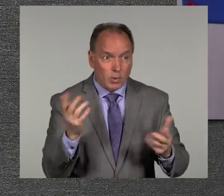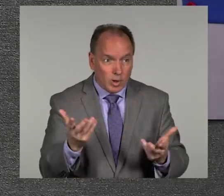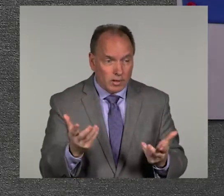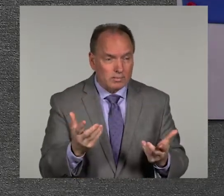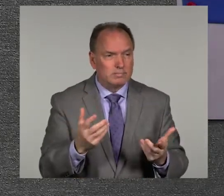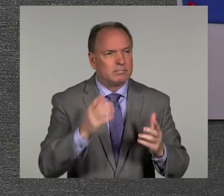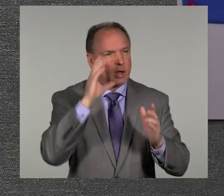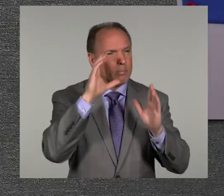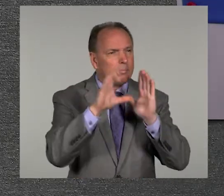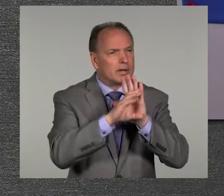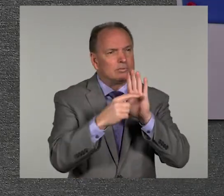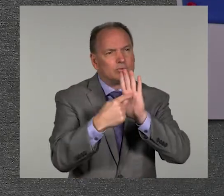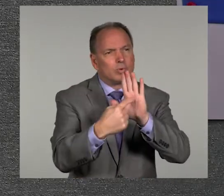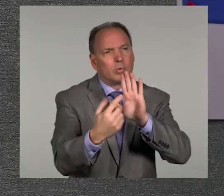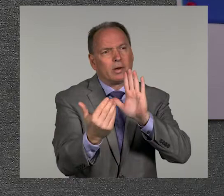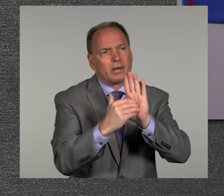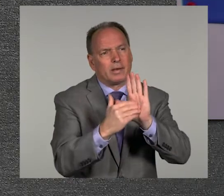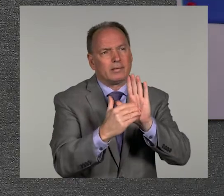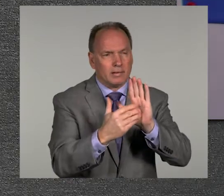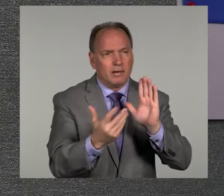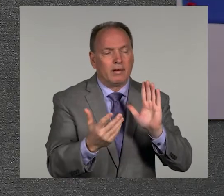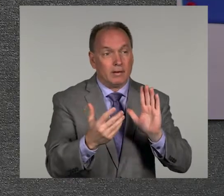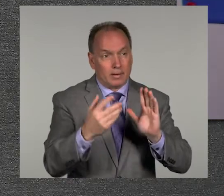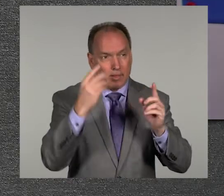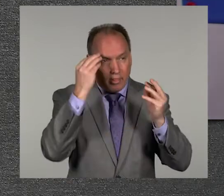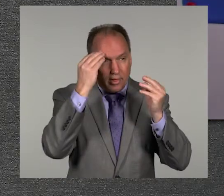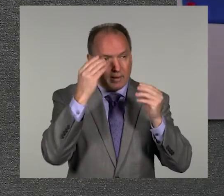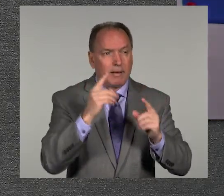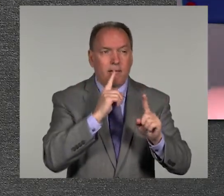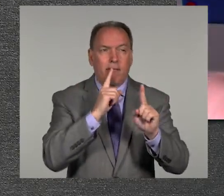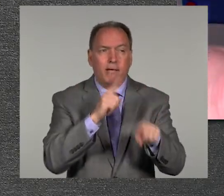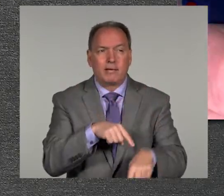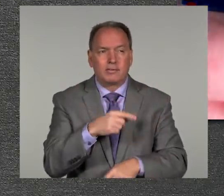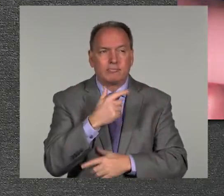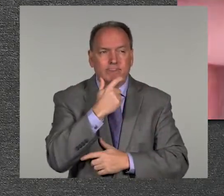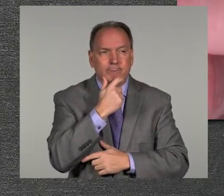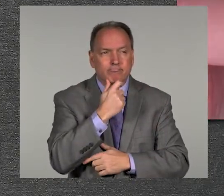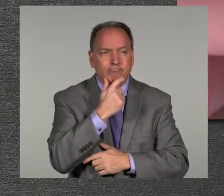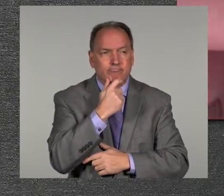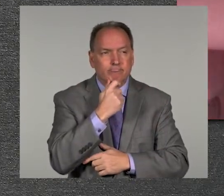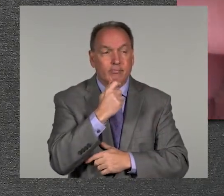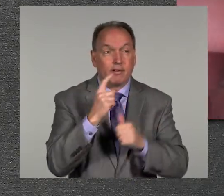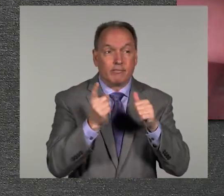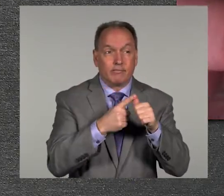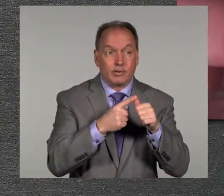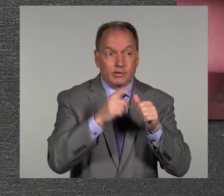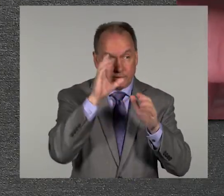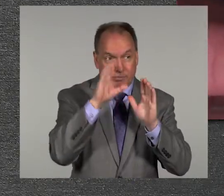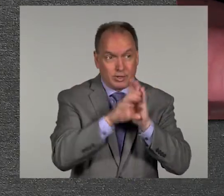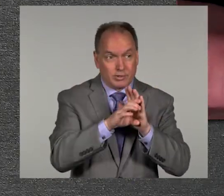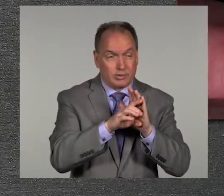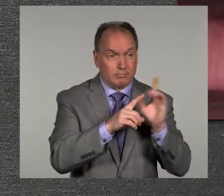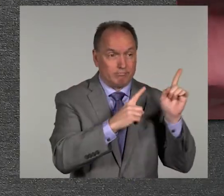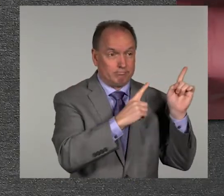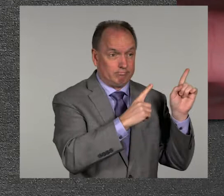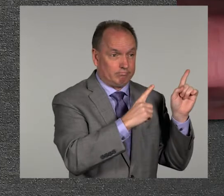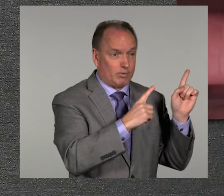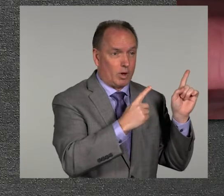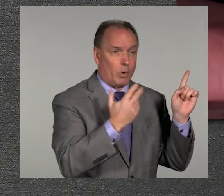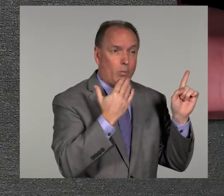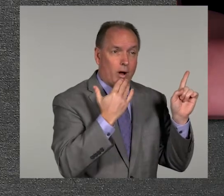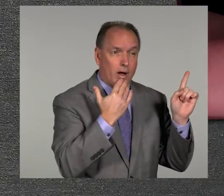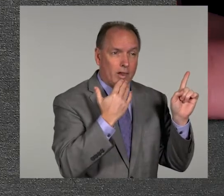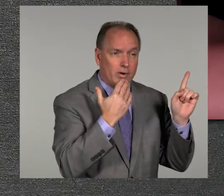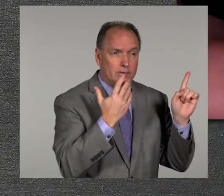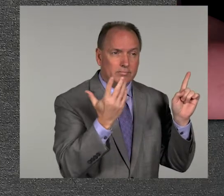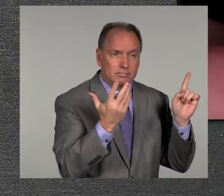those pictures one more time, and I want you to think of those questions in your mind. So here's the first picture. What colors do you